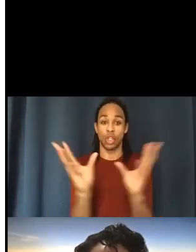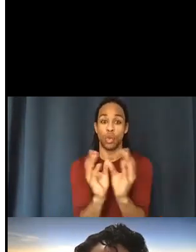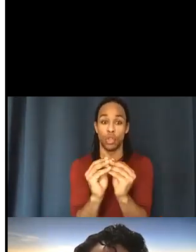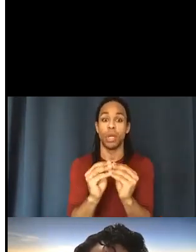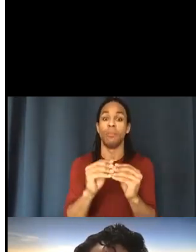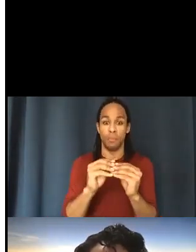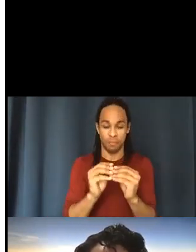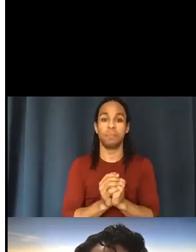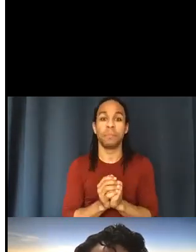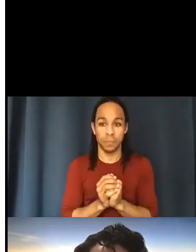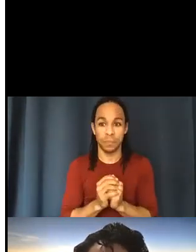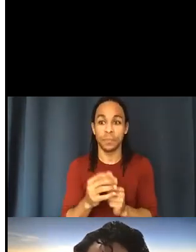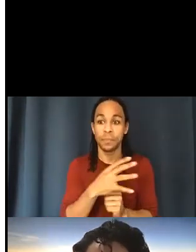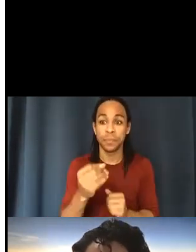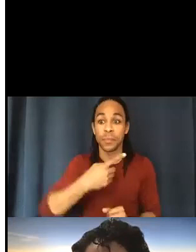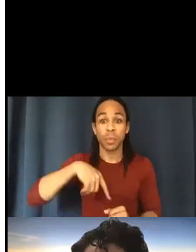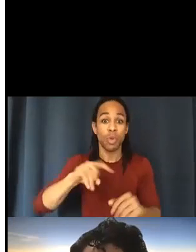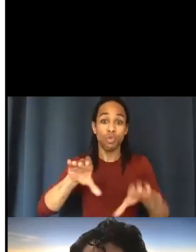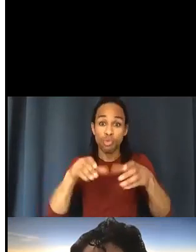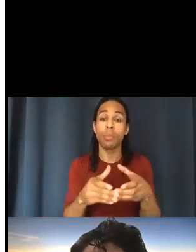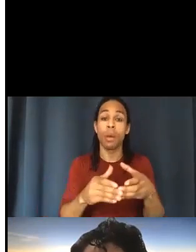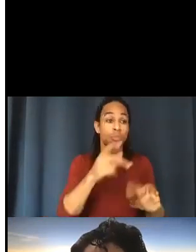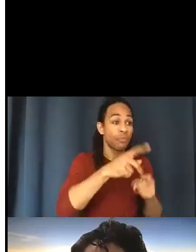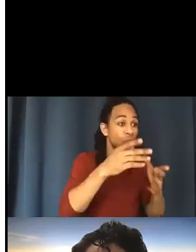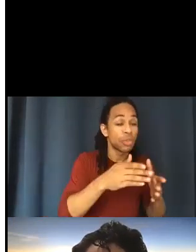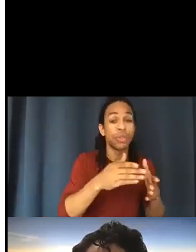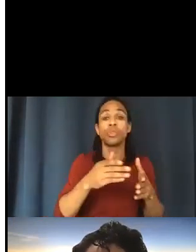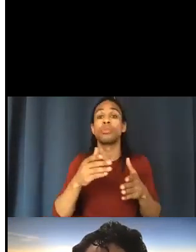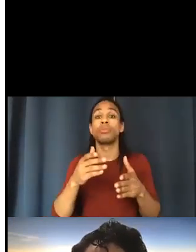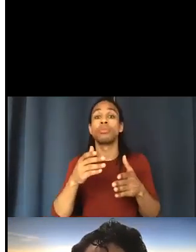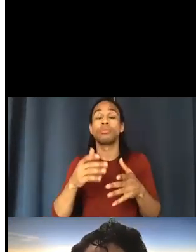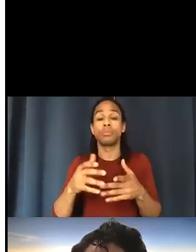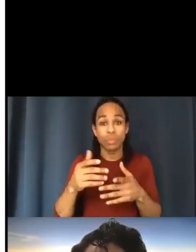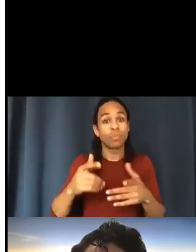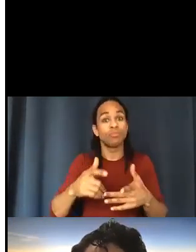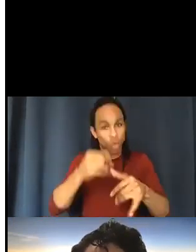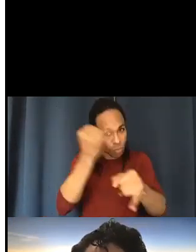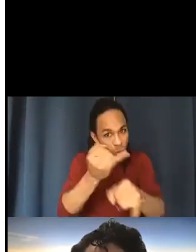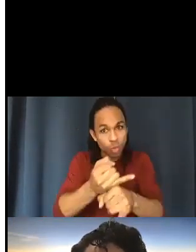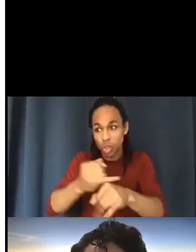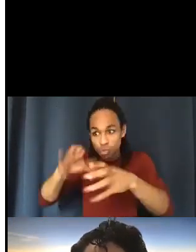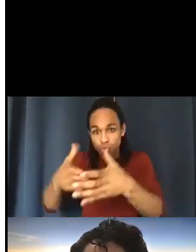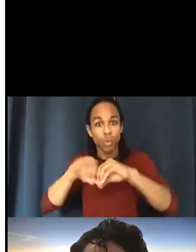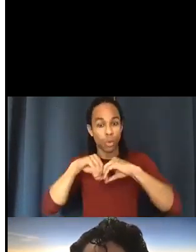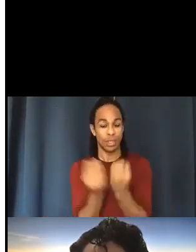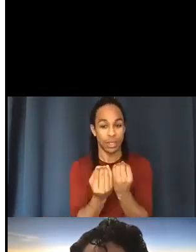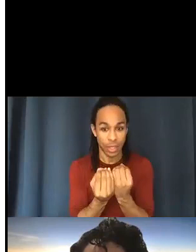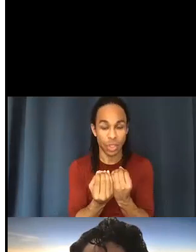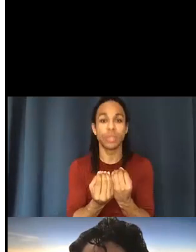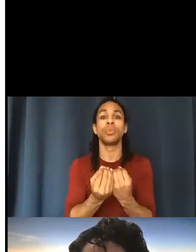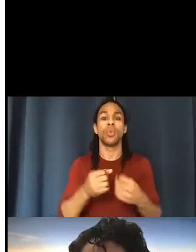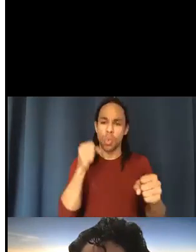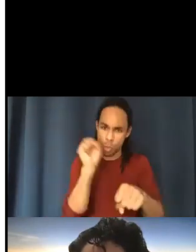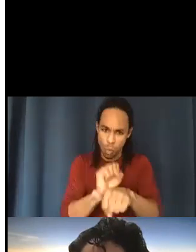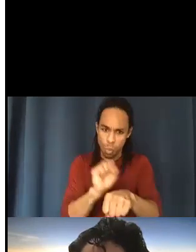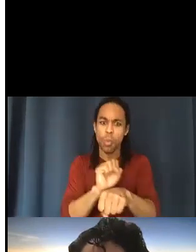network of health professionals, individuals, institutions, and organizations that advocate for social justice and health